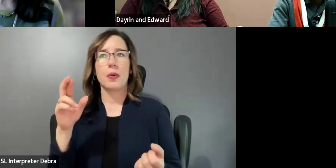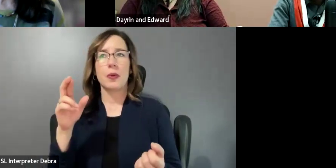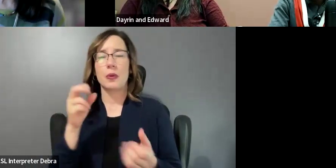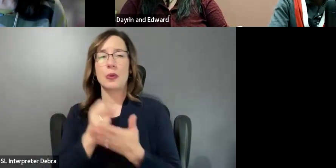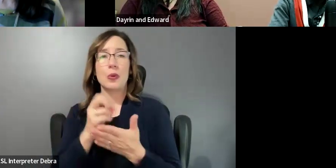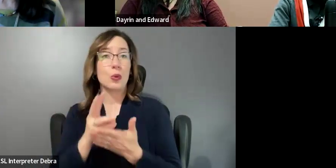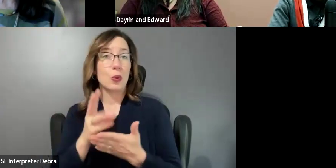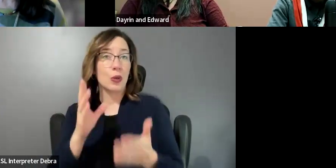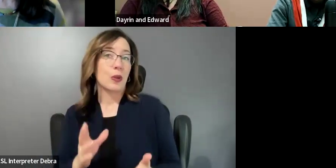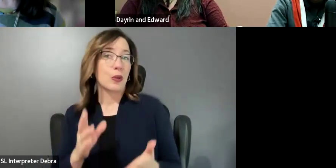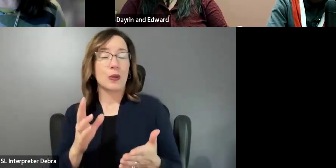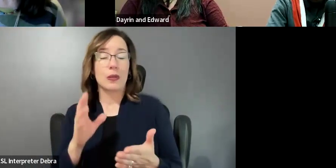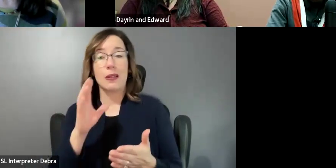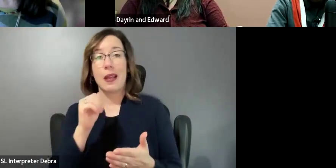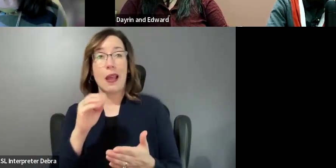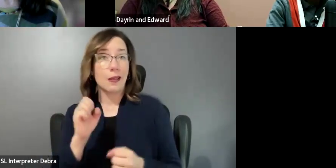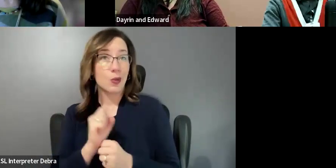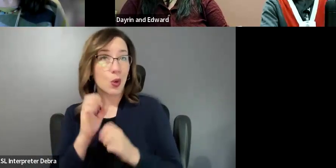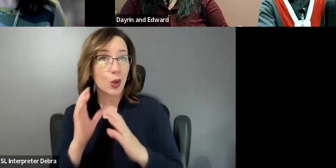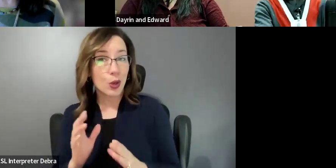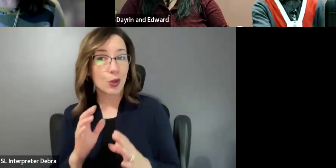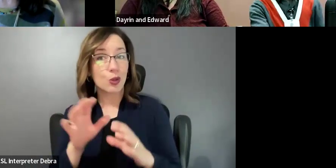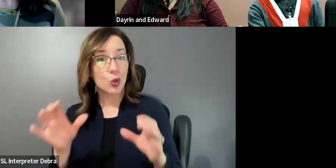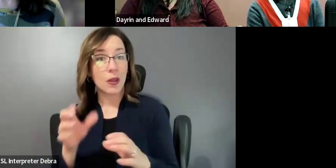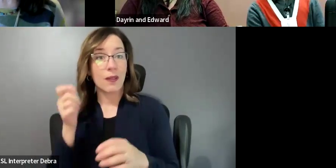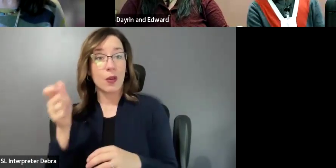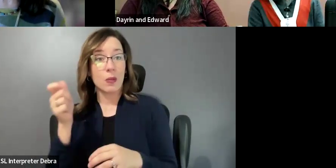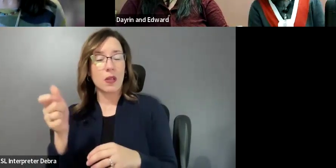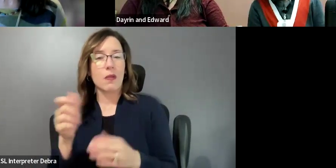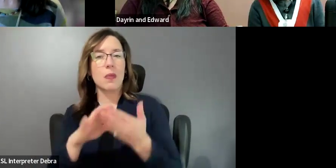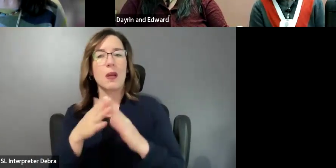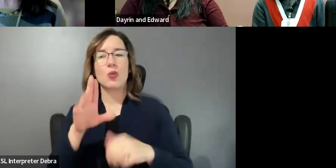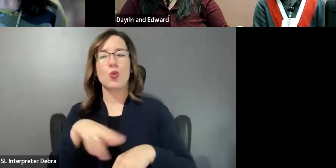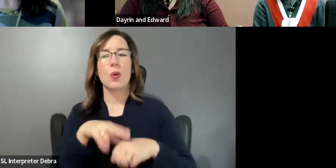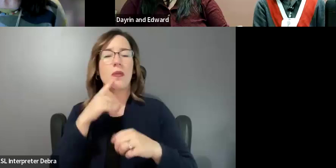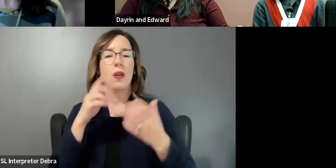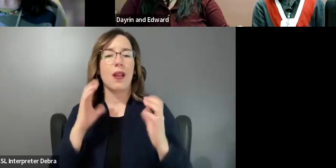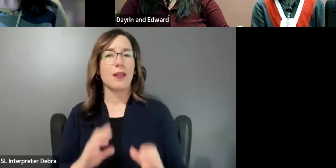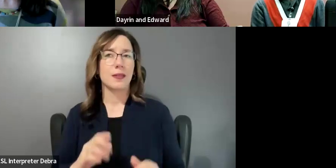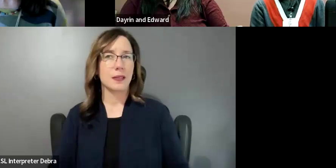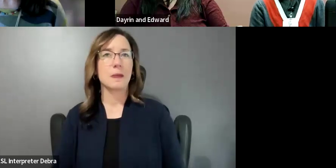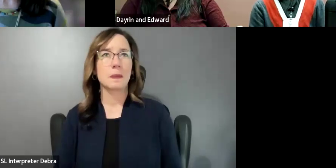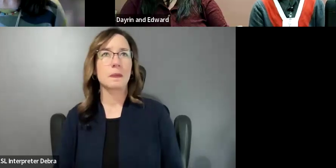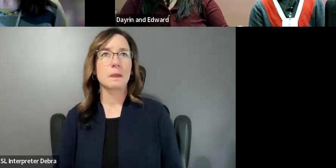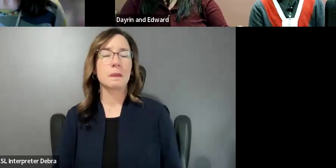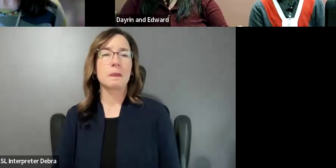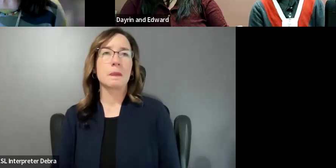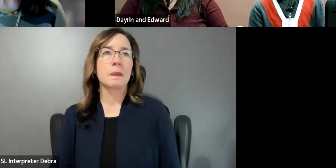social workers or case workers, that type of thing, doing it for themselves helps normalize it for your clients. Yep.